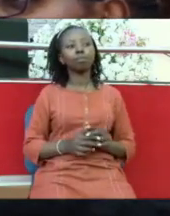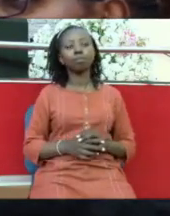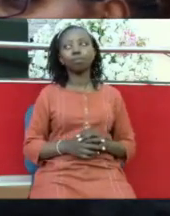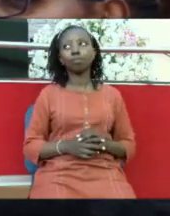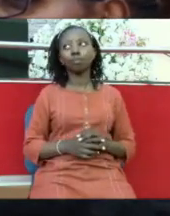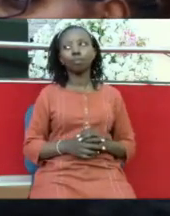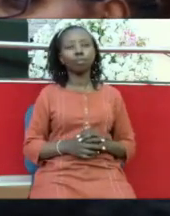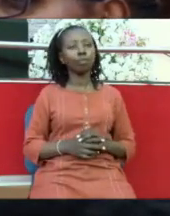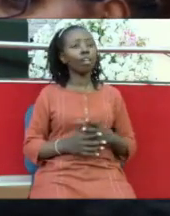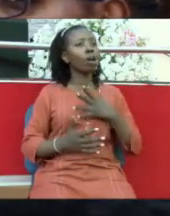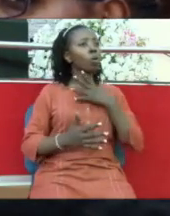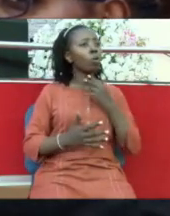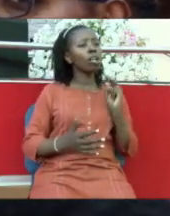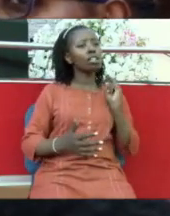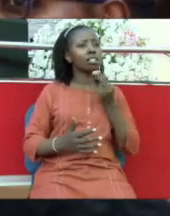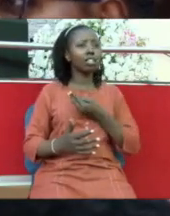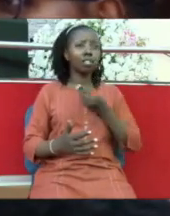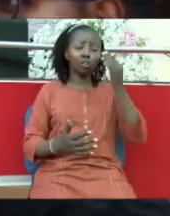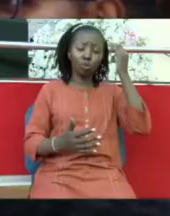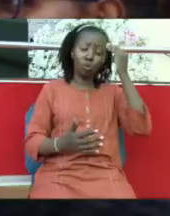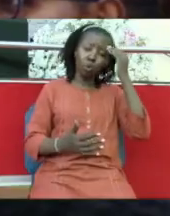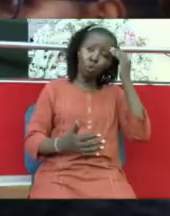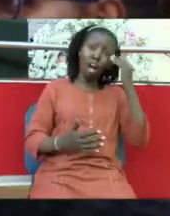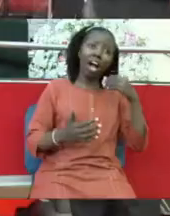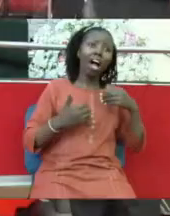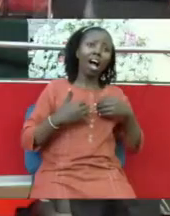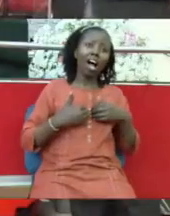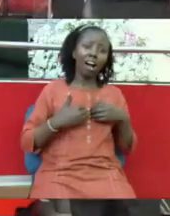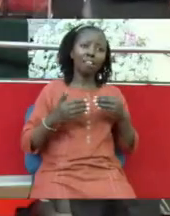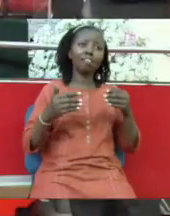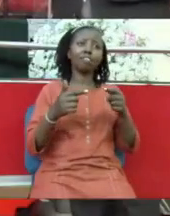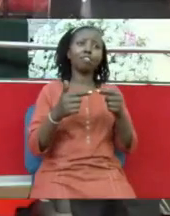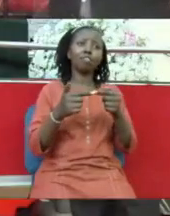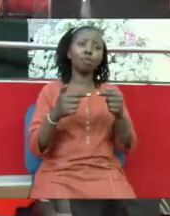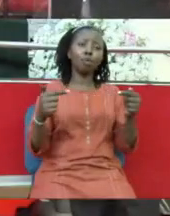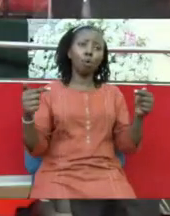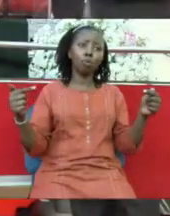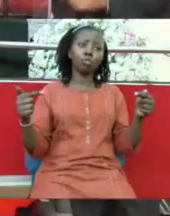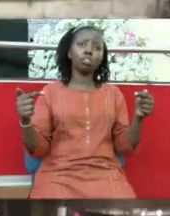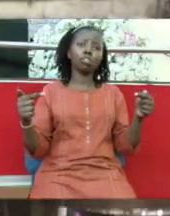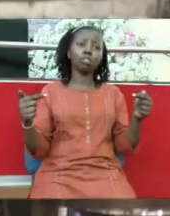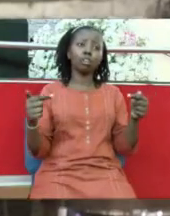And he wants us to know that there are barriers ahead of us.